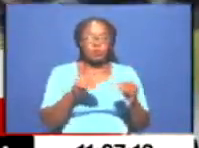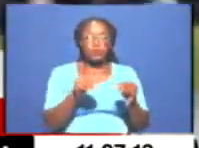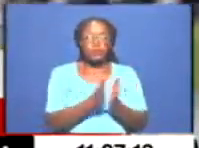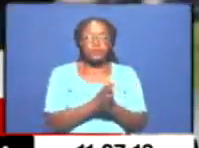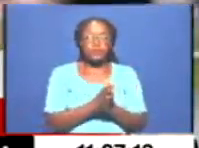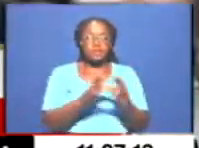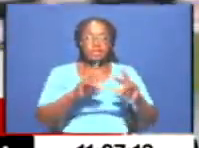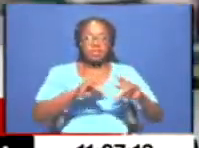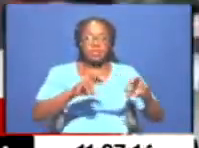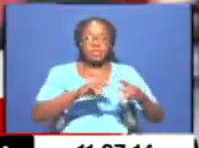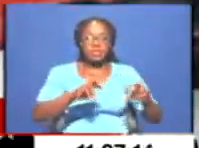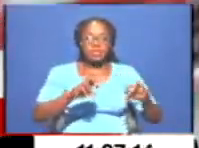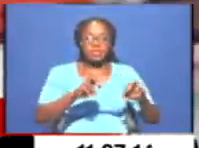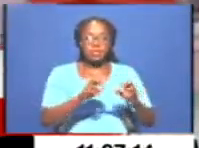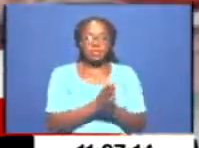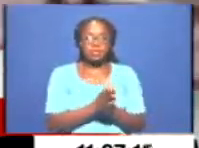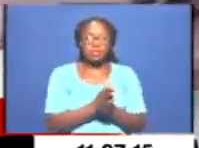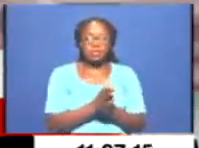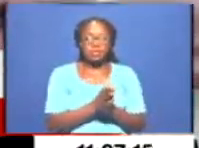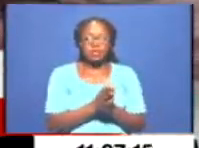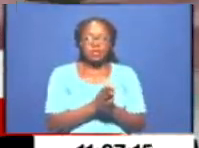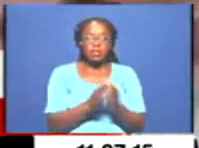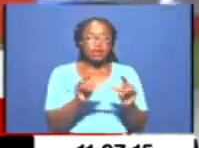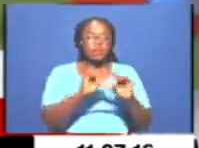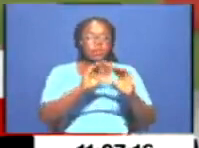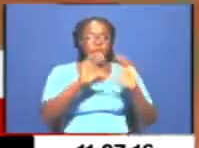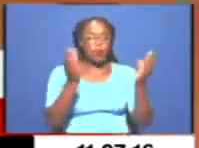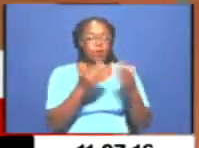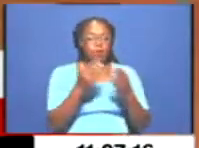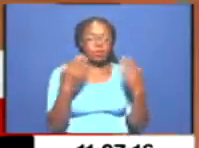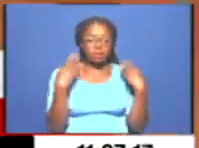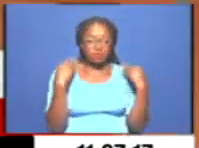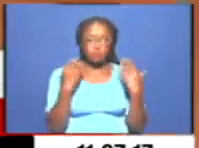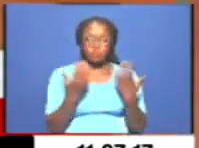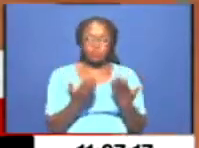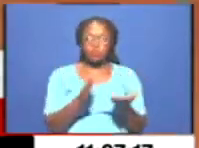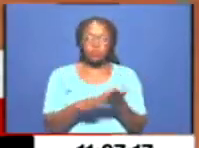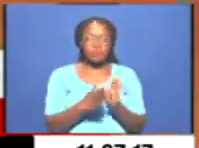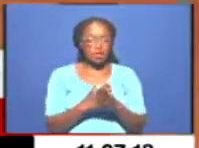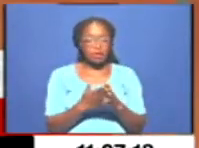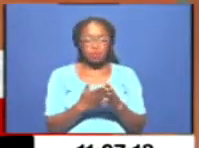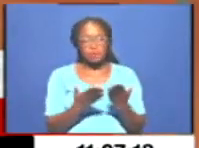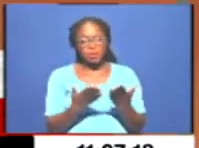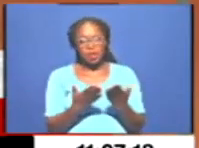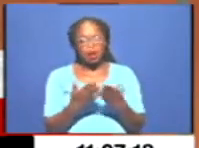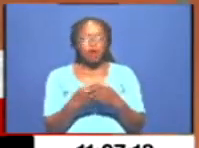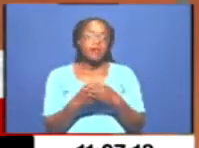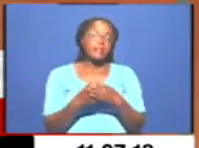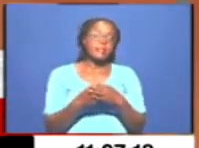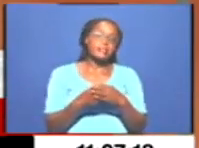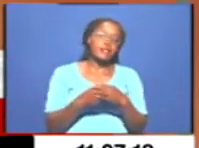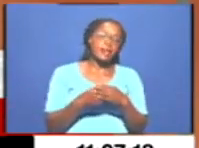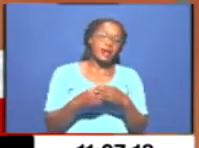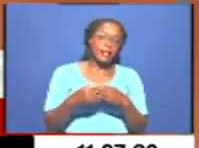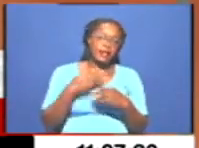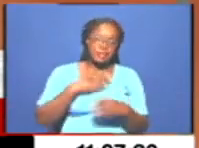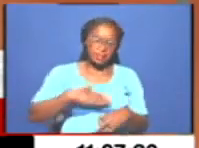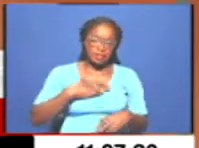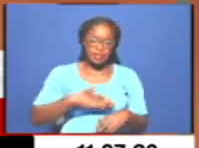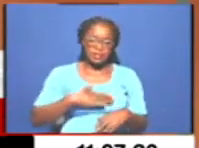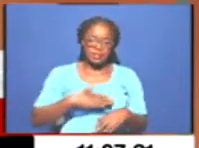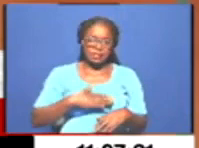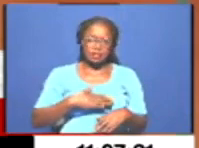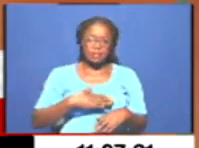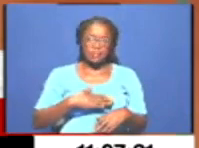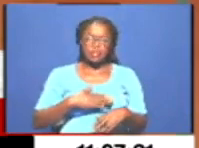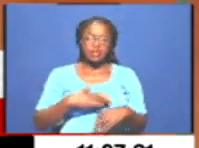We know a lot, global sport has become, how would I call it? It's now a science. Sport is purely now